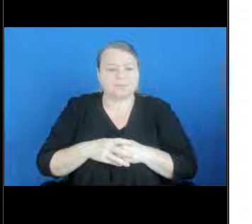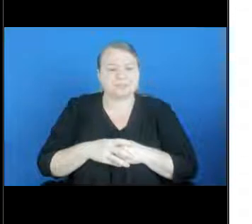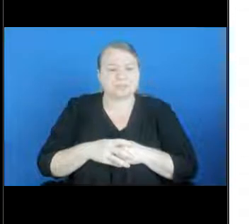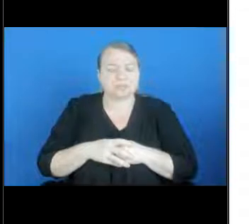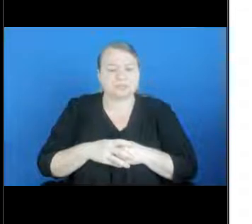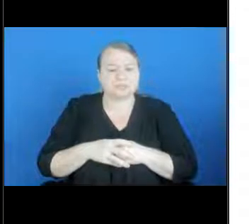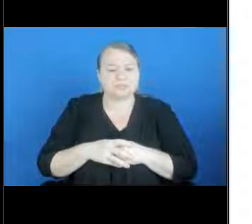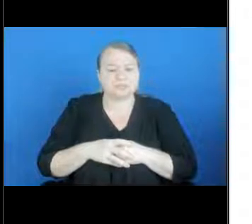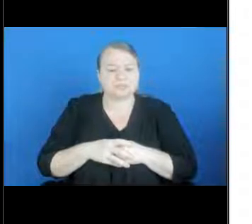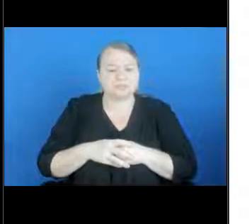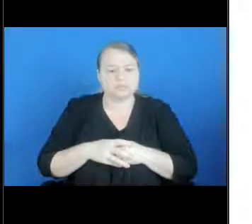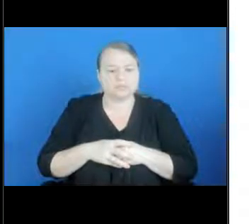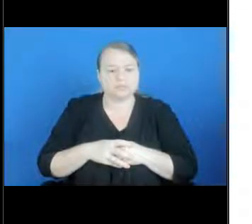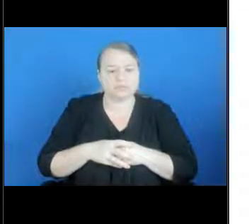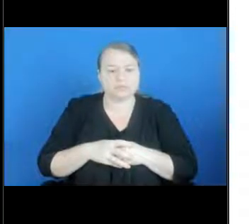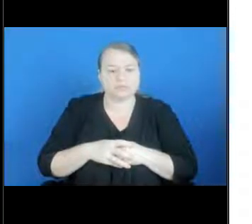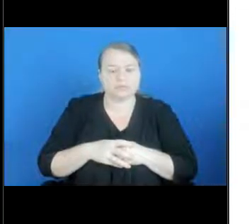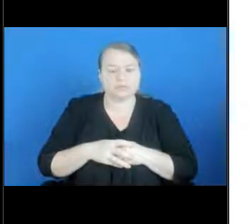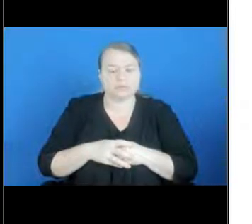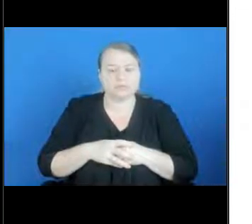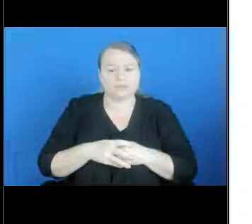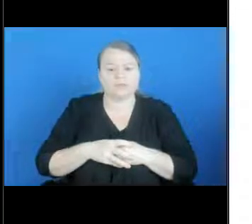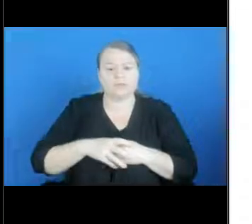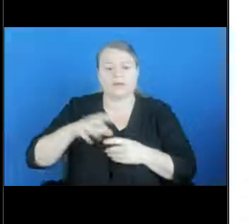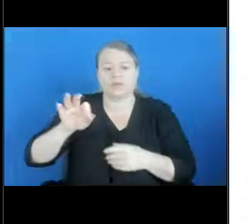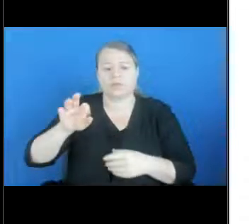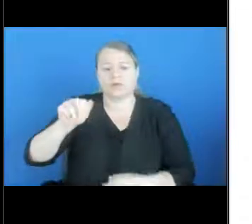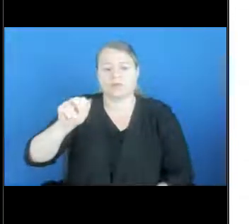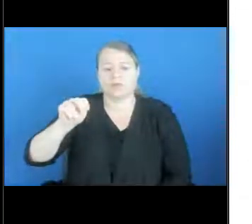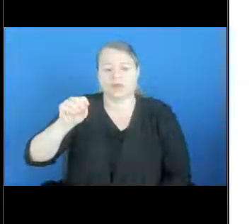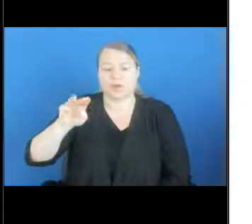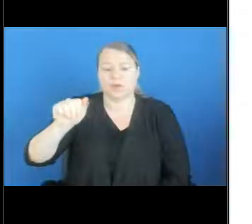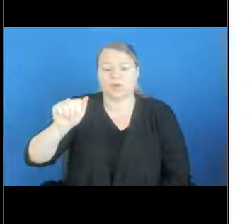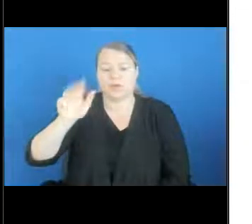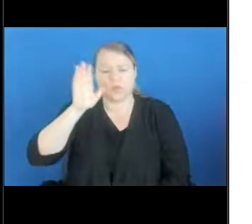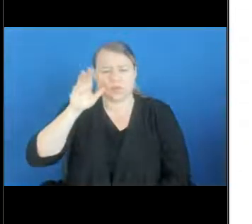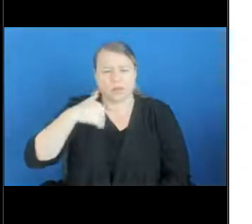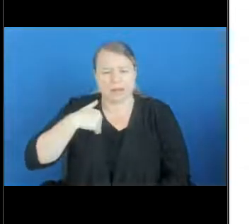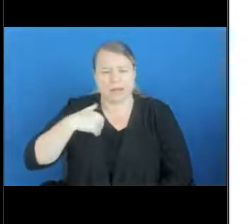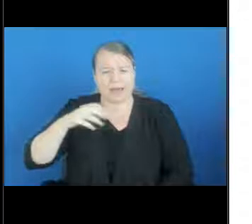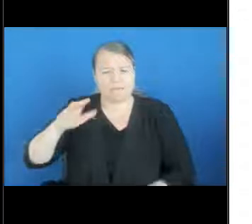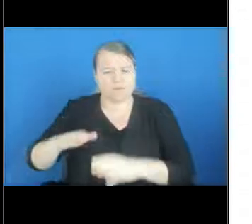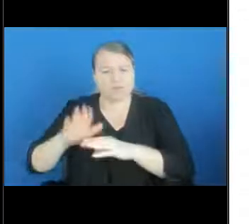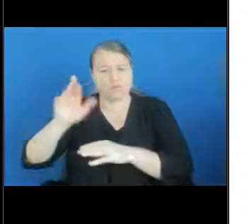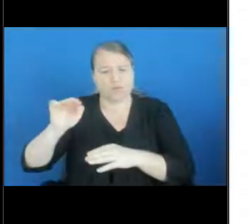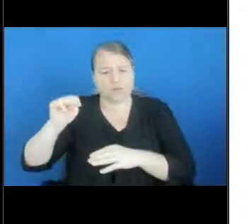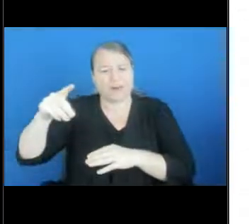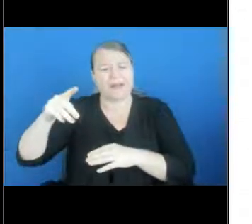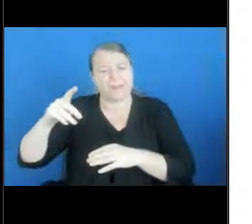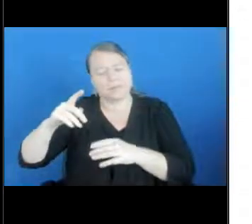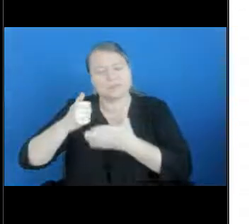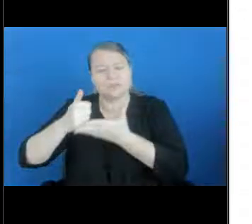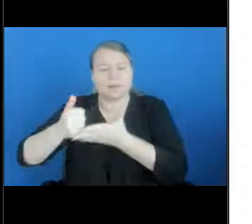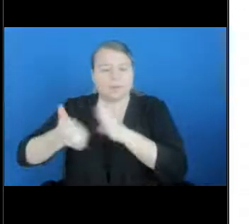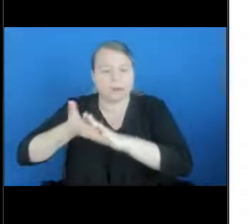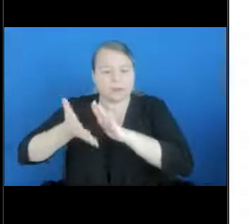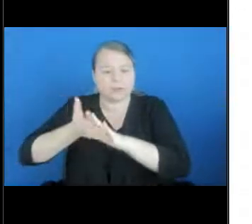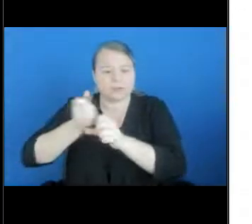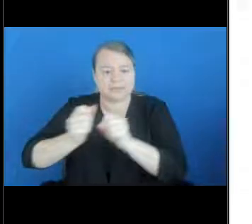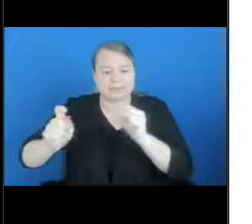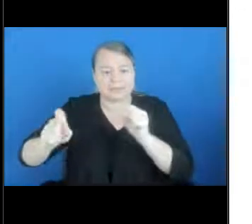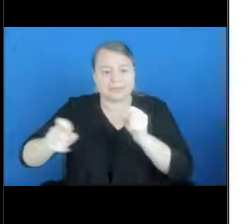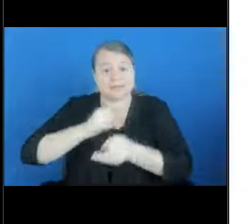the Franconia-Springfield Parkway interchange into a braided ramp configuration to provide operational and safety improvements. Lastly,